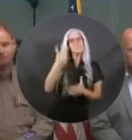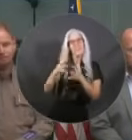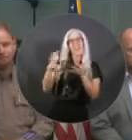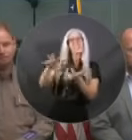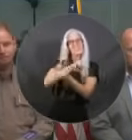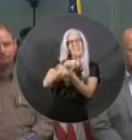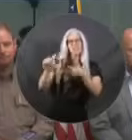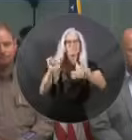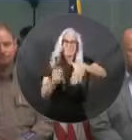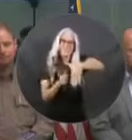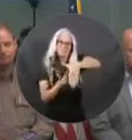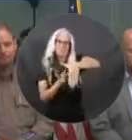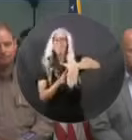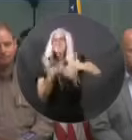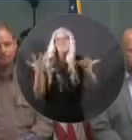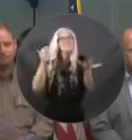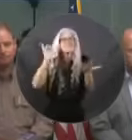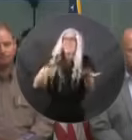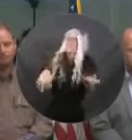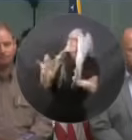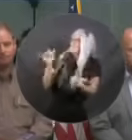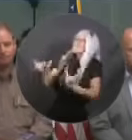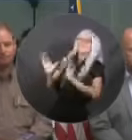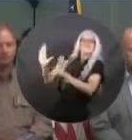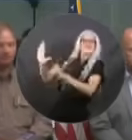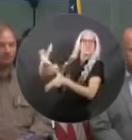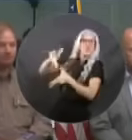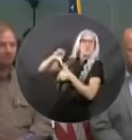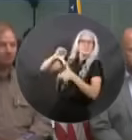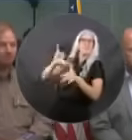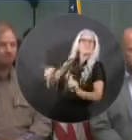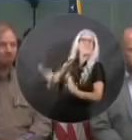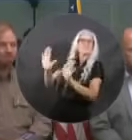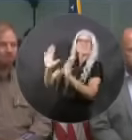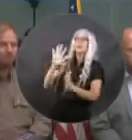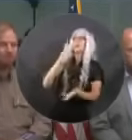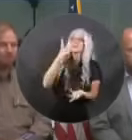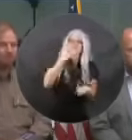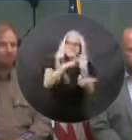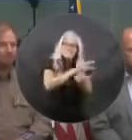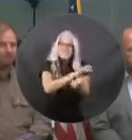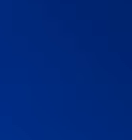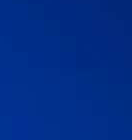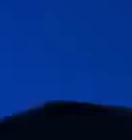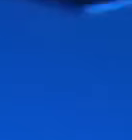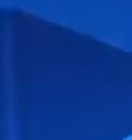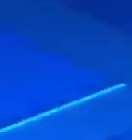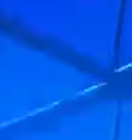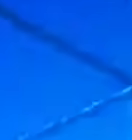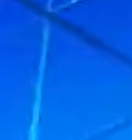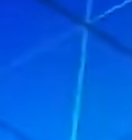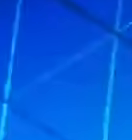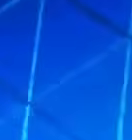prepared to lose power, and just know that there's a lot of folks that are going to be there to help you get back on your feet.